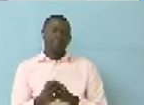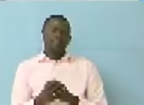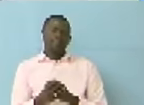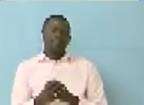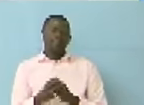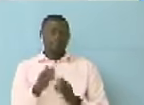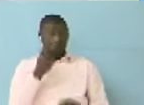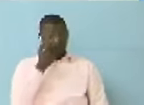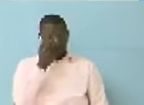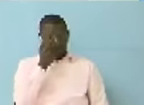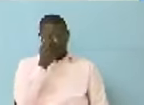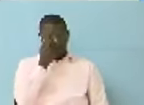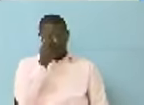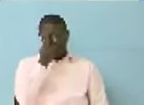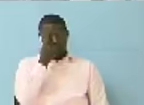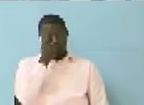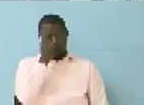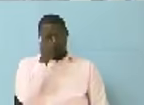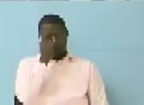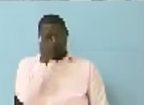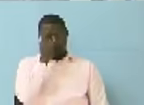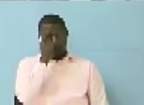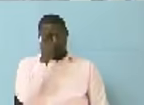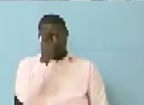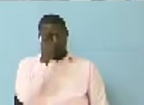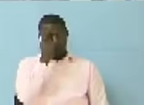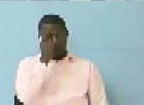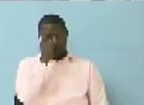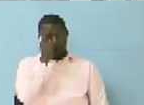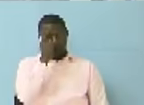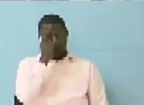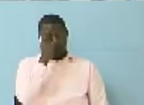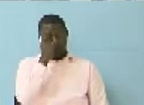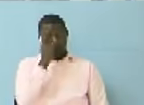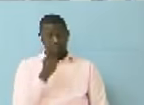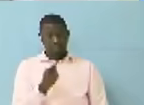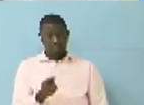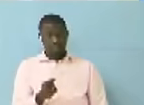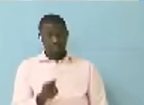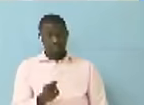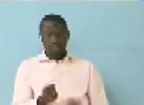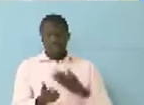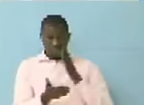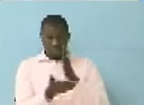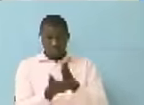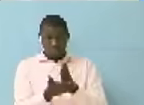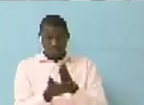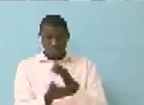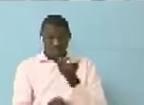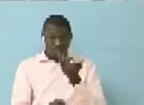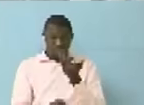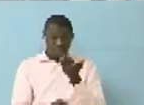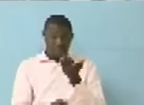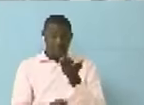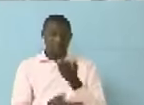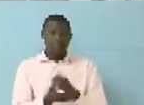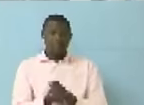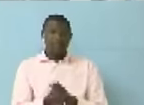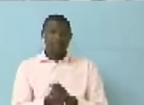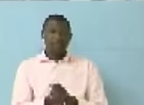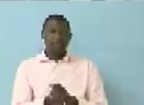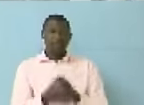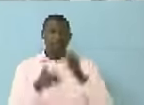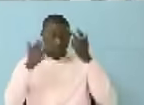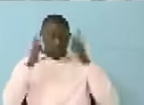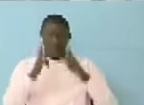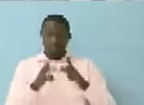pour panel la do ko kala tala nyaame. That is true, isn't it? Wolam to nyaadi. Council, this is why me and you will be